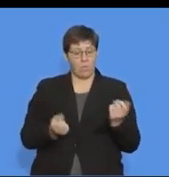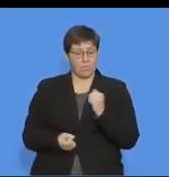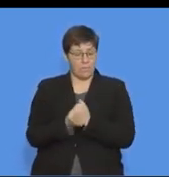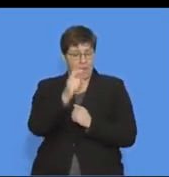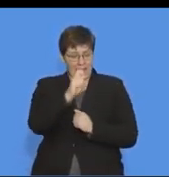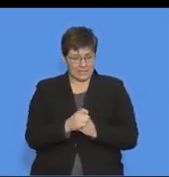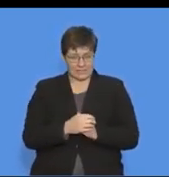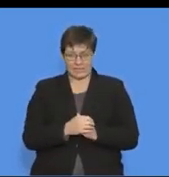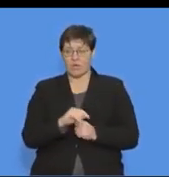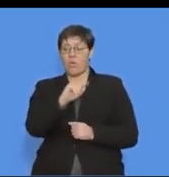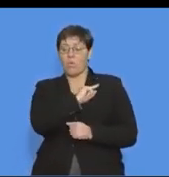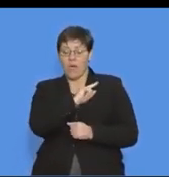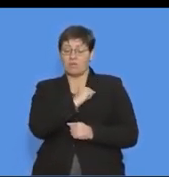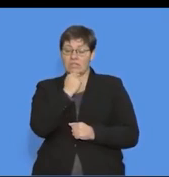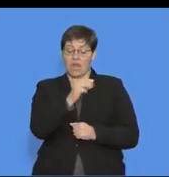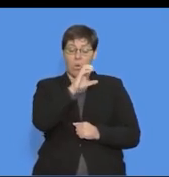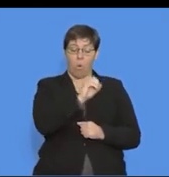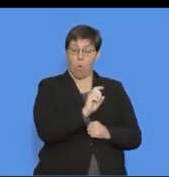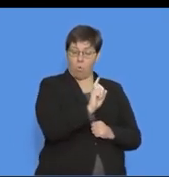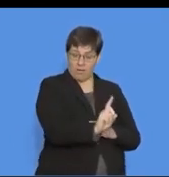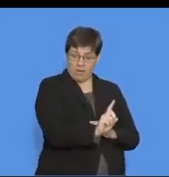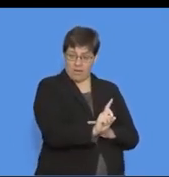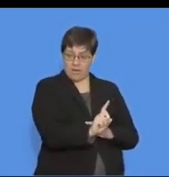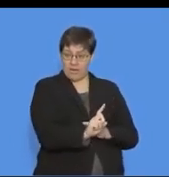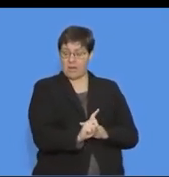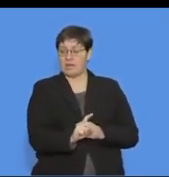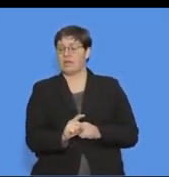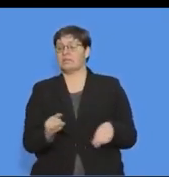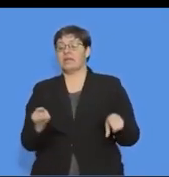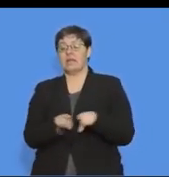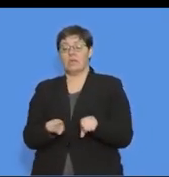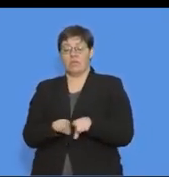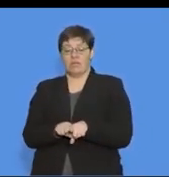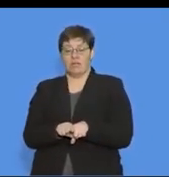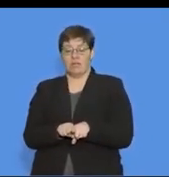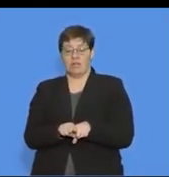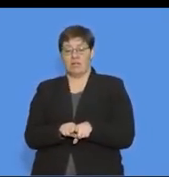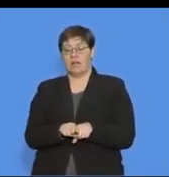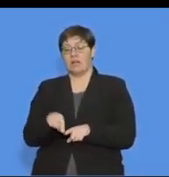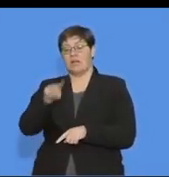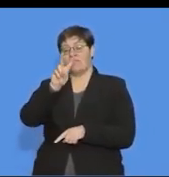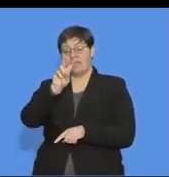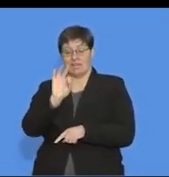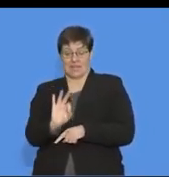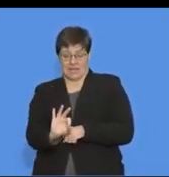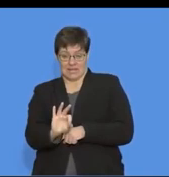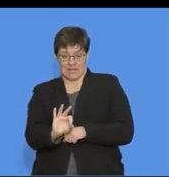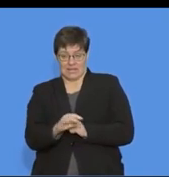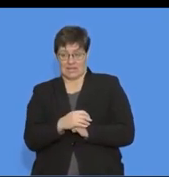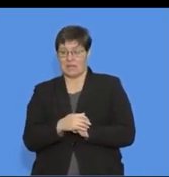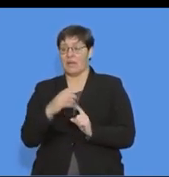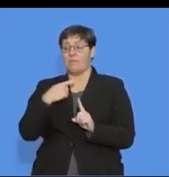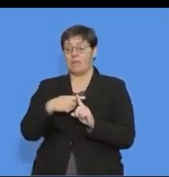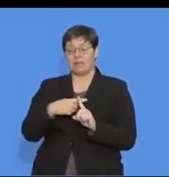it's because you will say that O1 is equals to V3